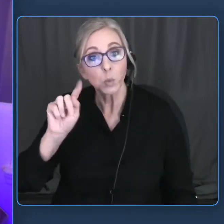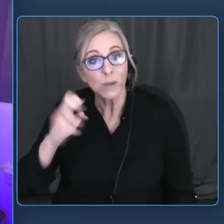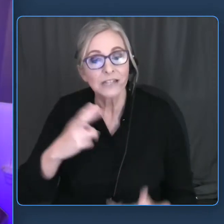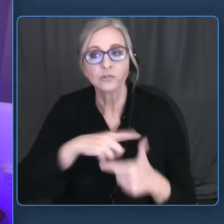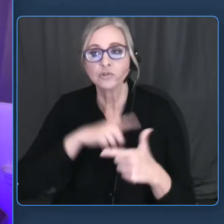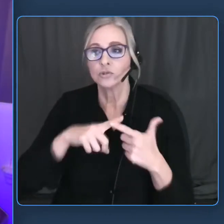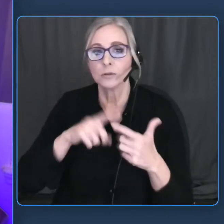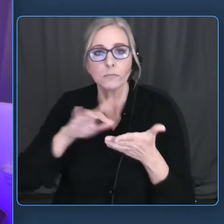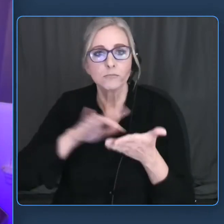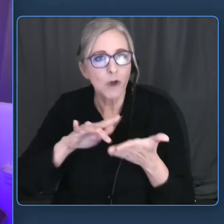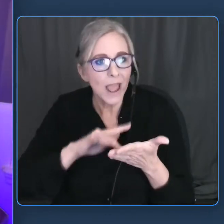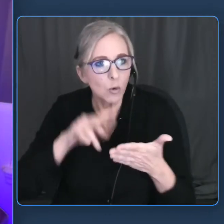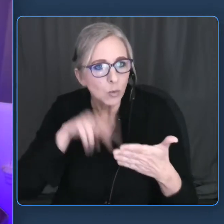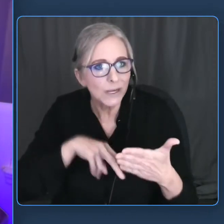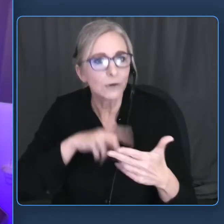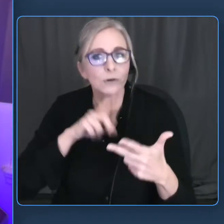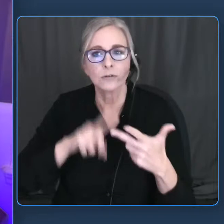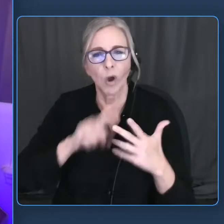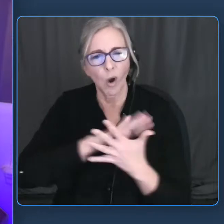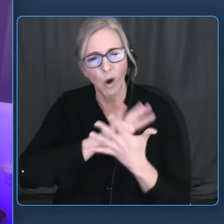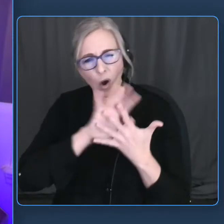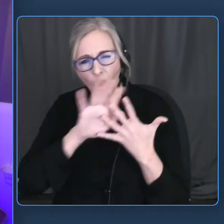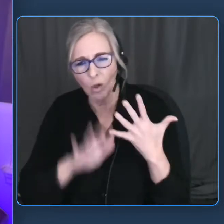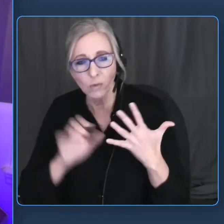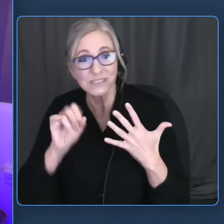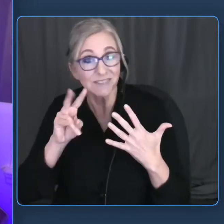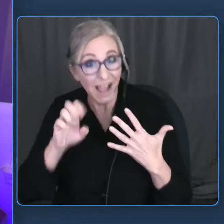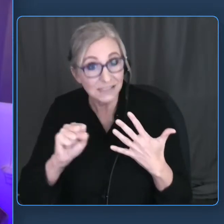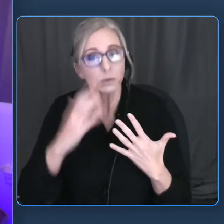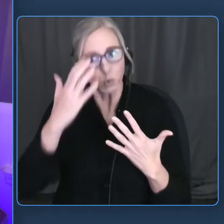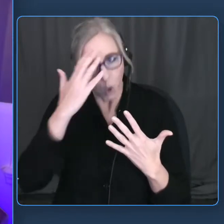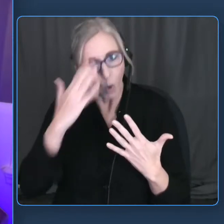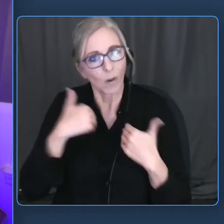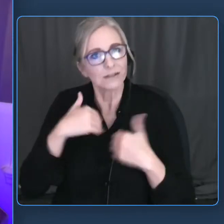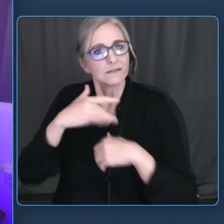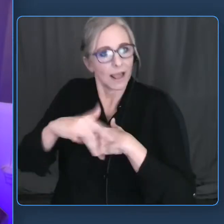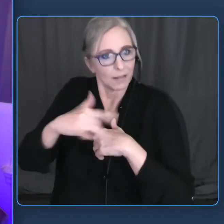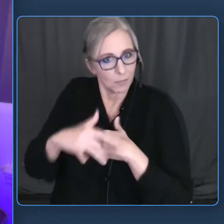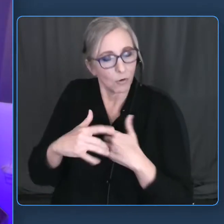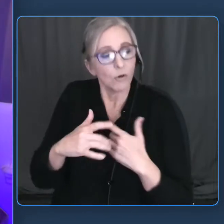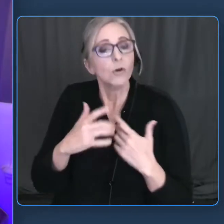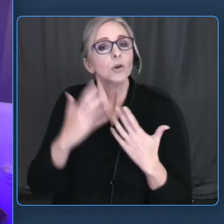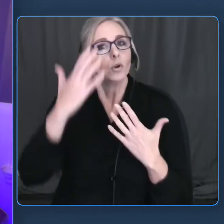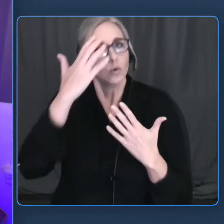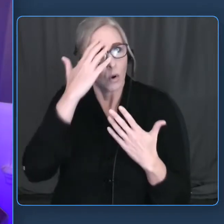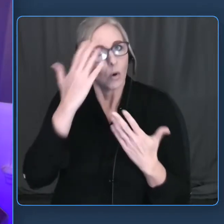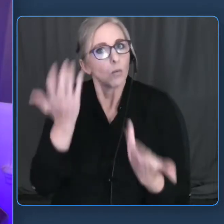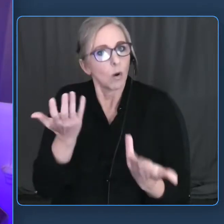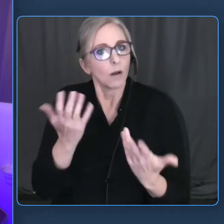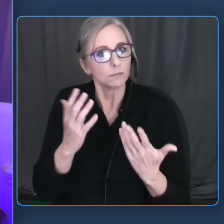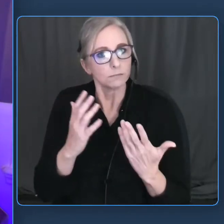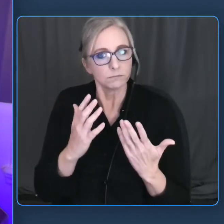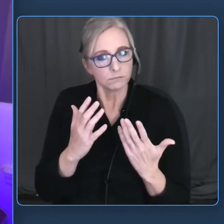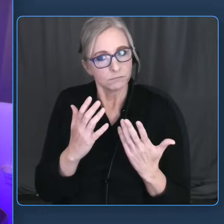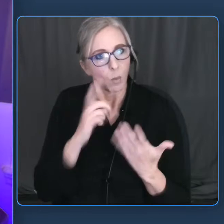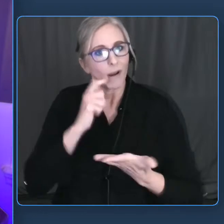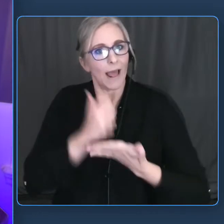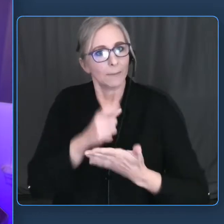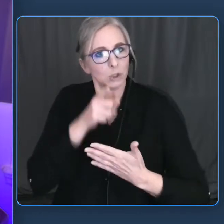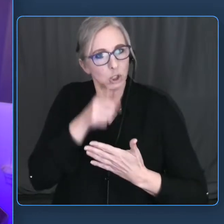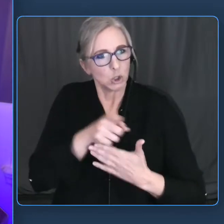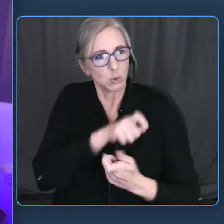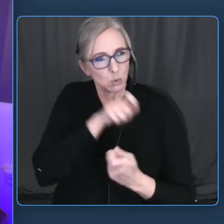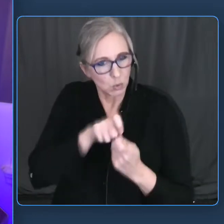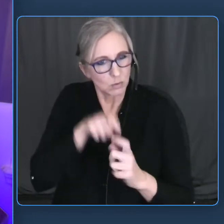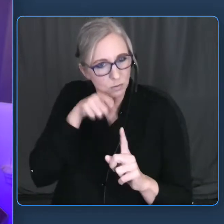Braille readers and all of these devices that are out there, just know what's there and know what know what helps